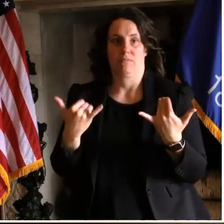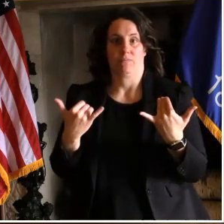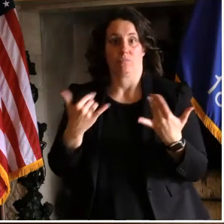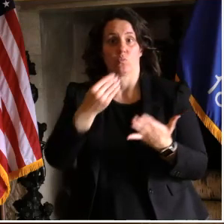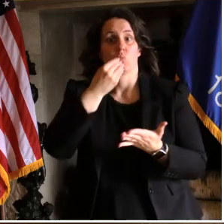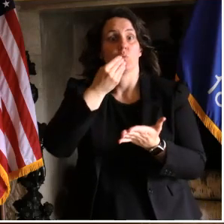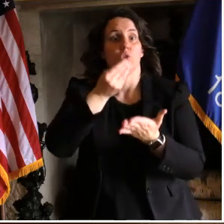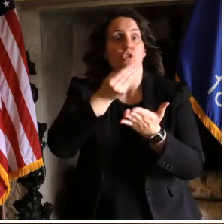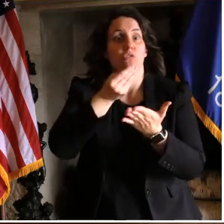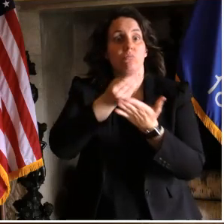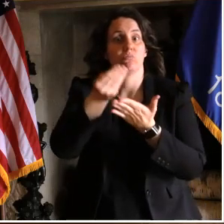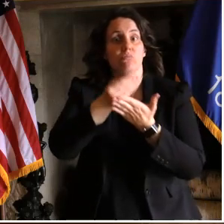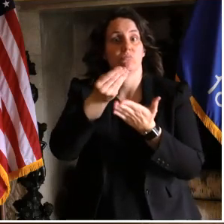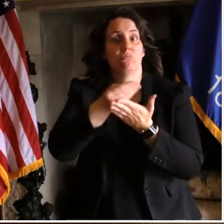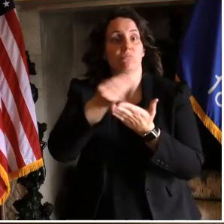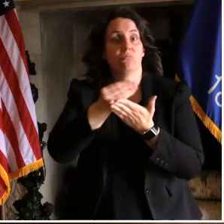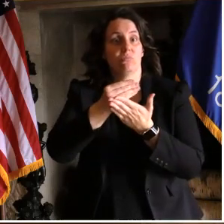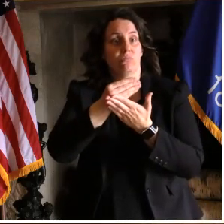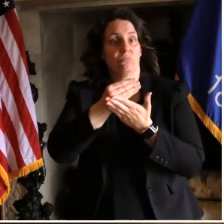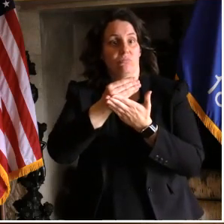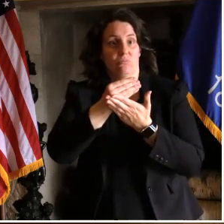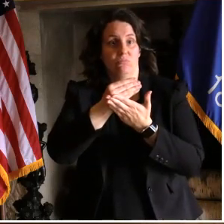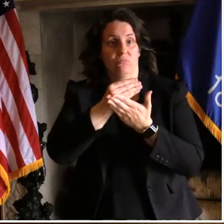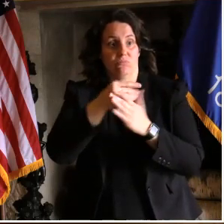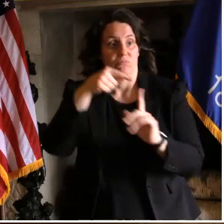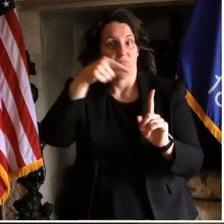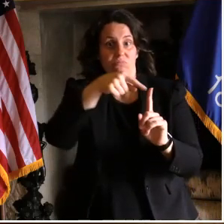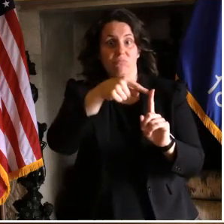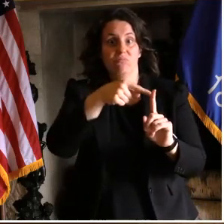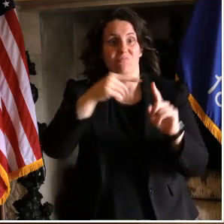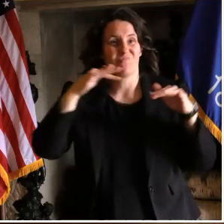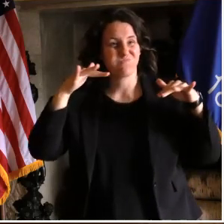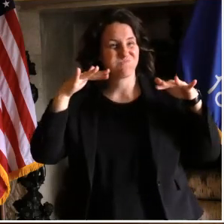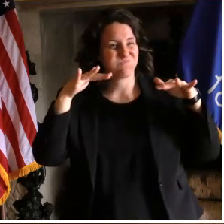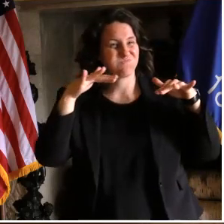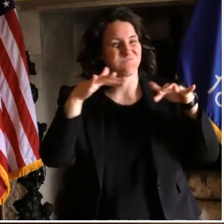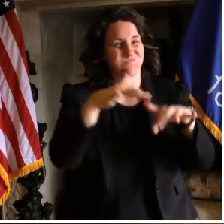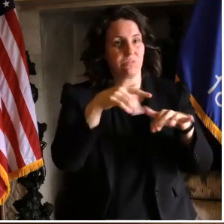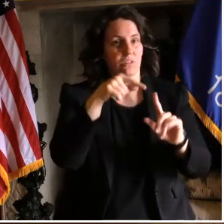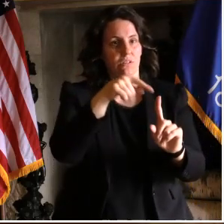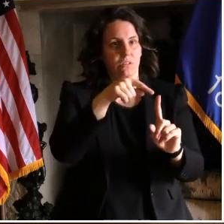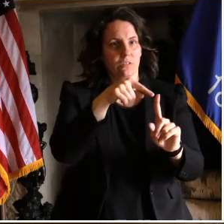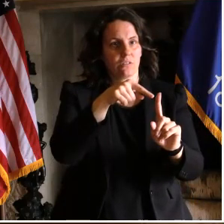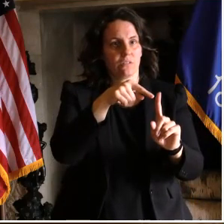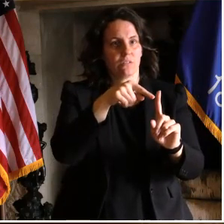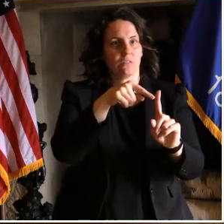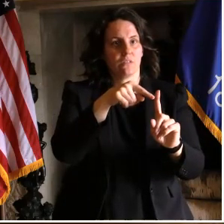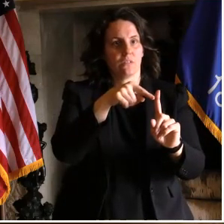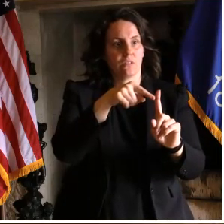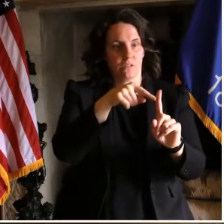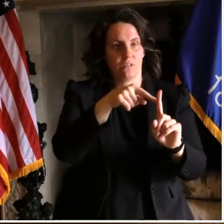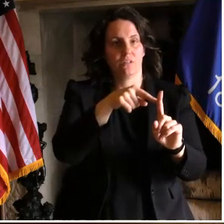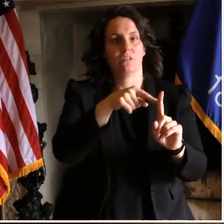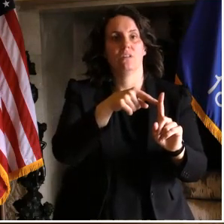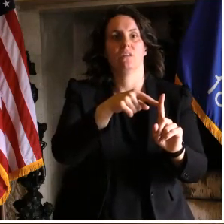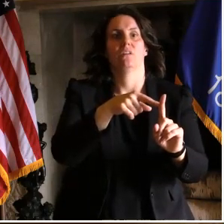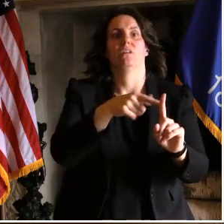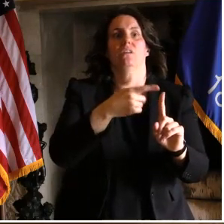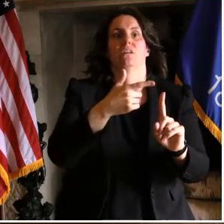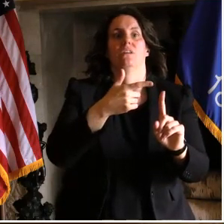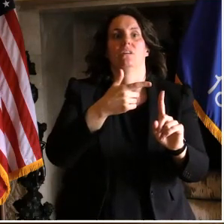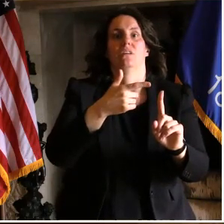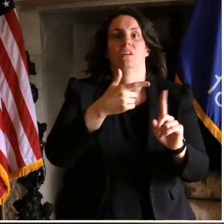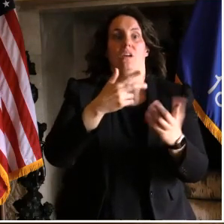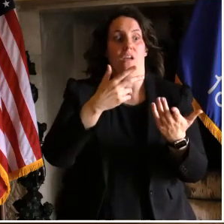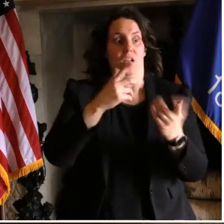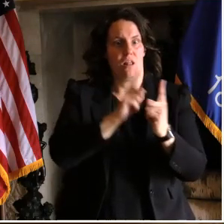lot of people who say there's all of this talk of social distancing, and even under these new orders, grocery stores are going to be one place people can